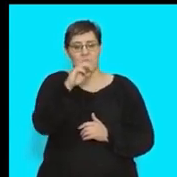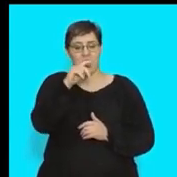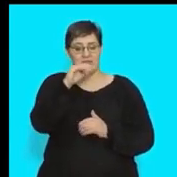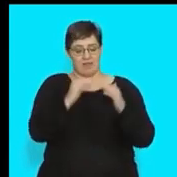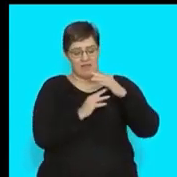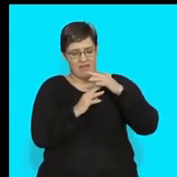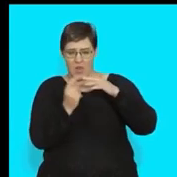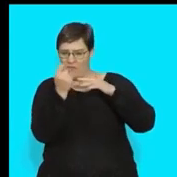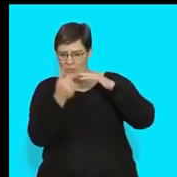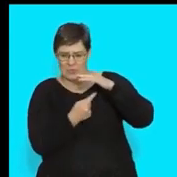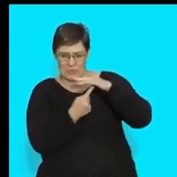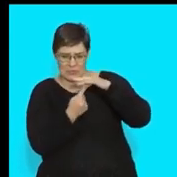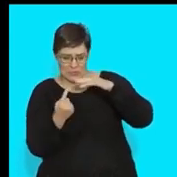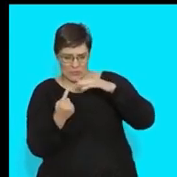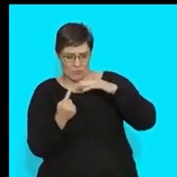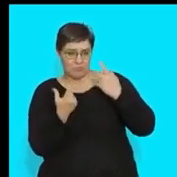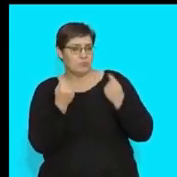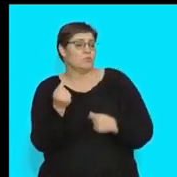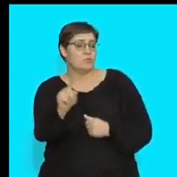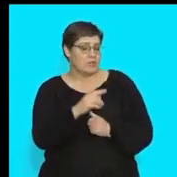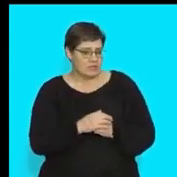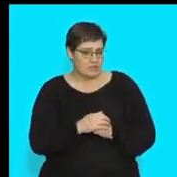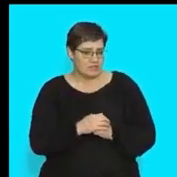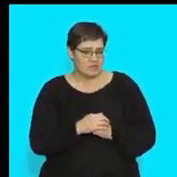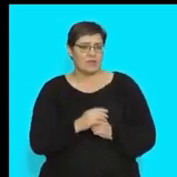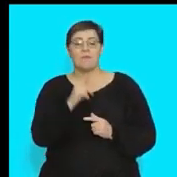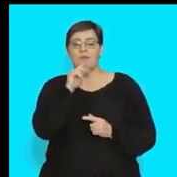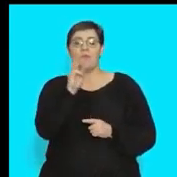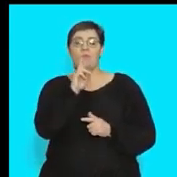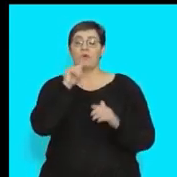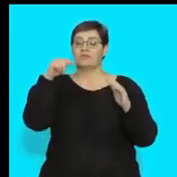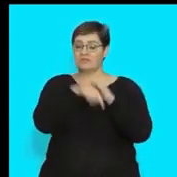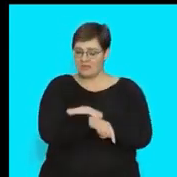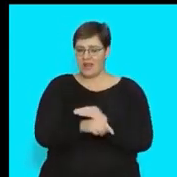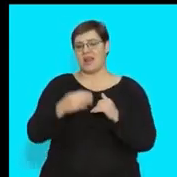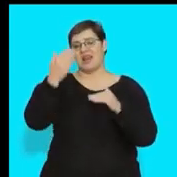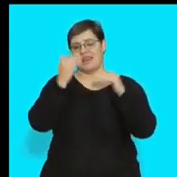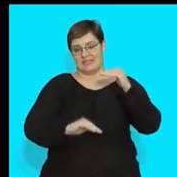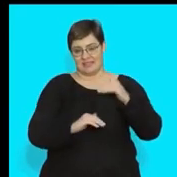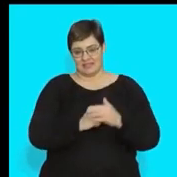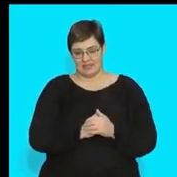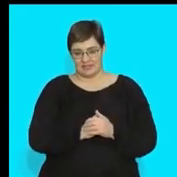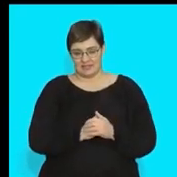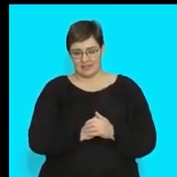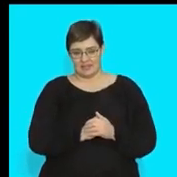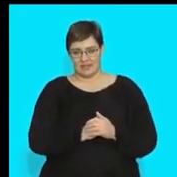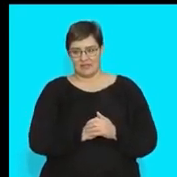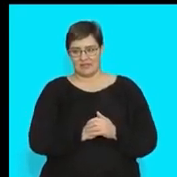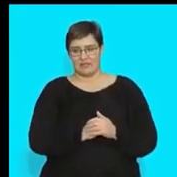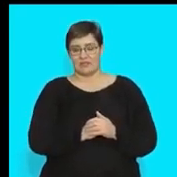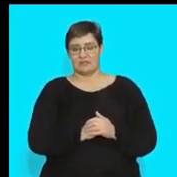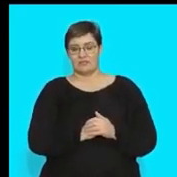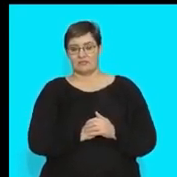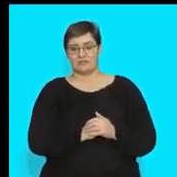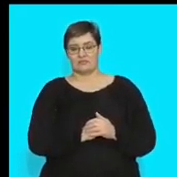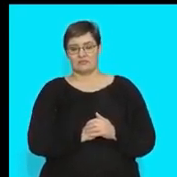stomata, what do? I decrease transpiration. If I put the